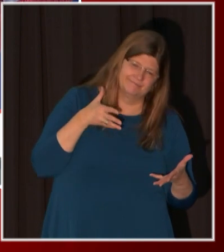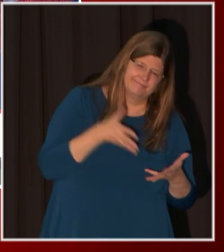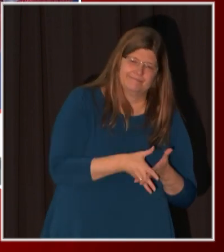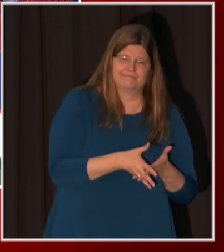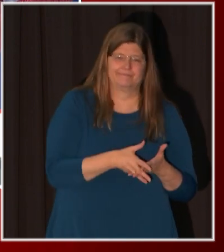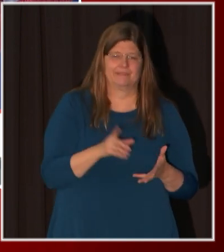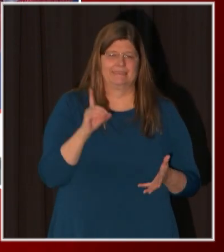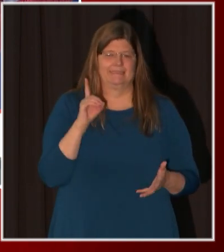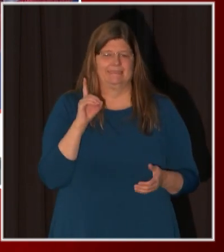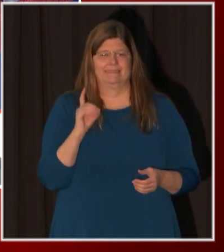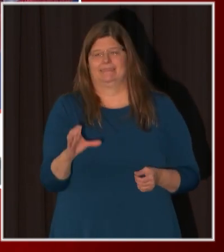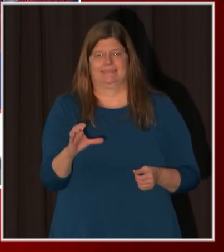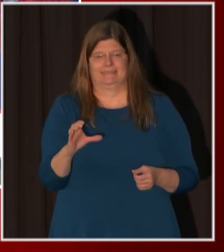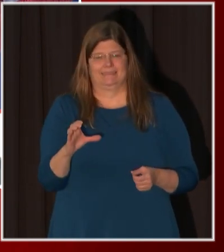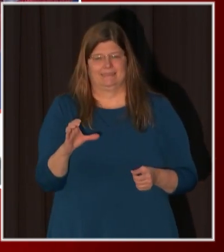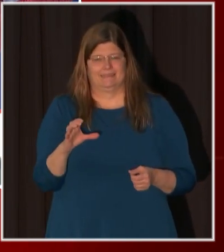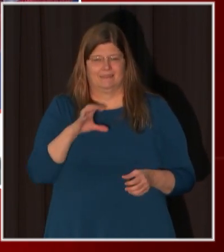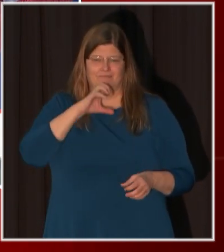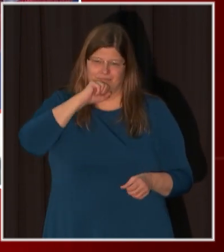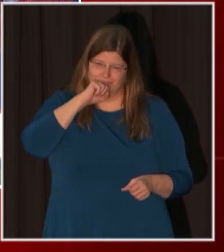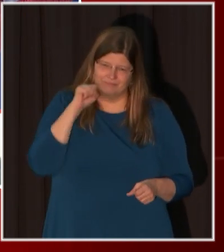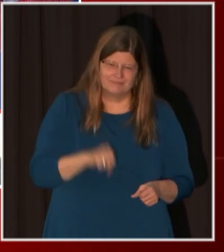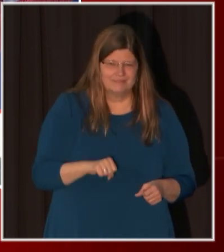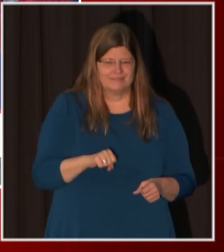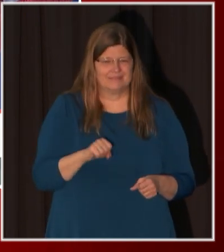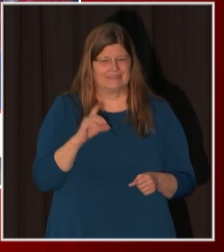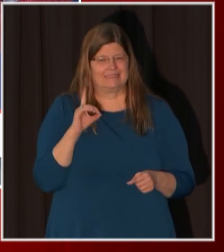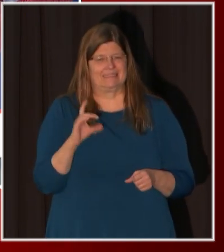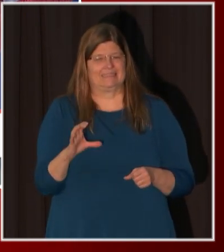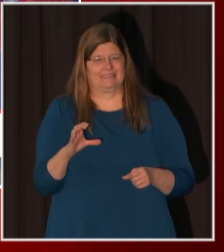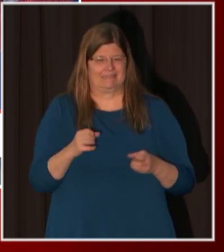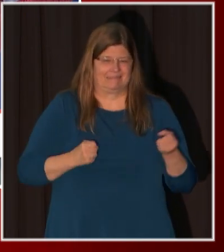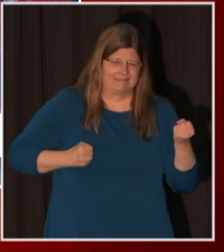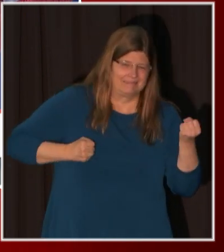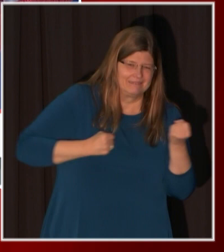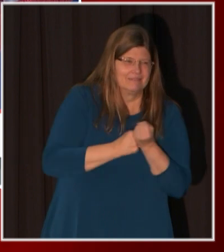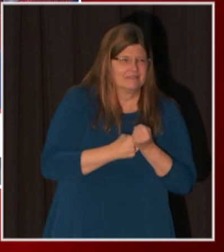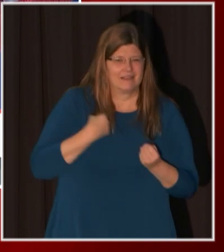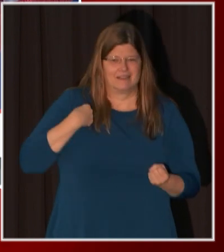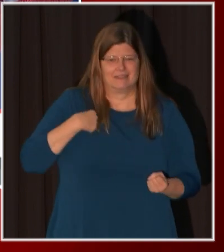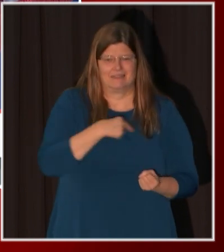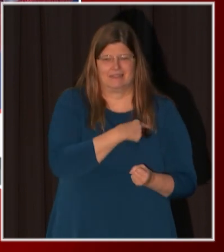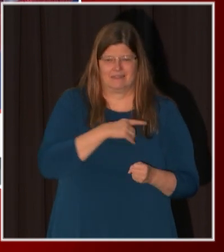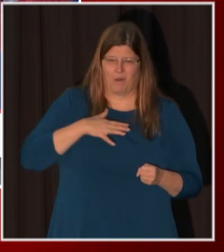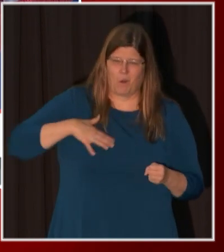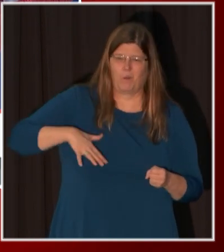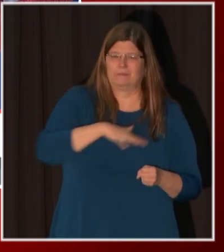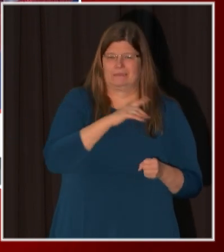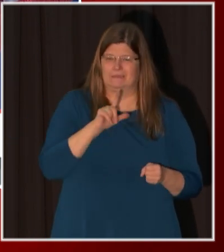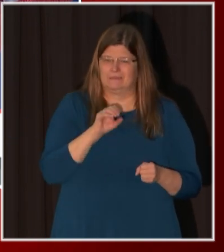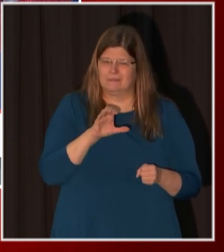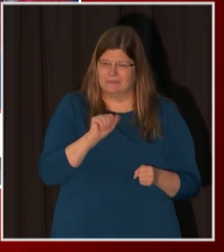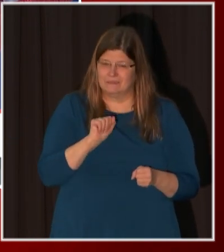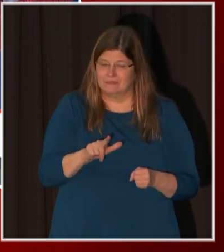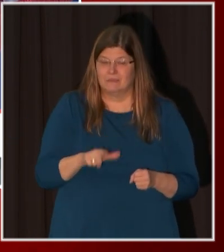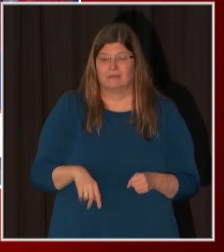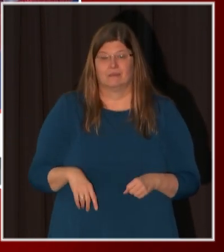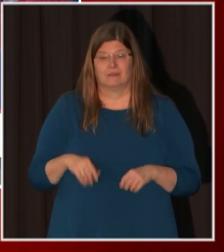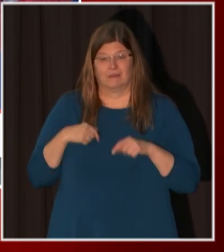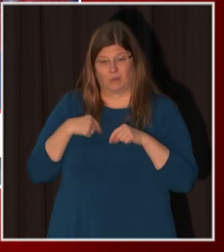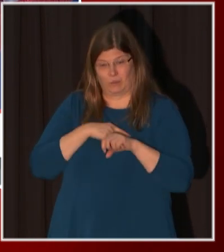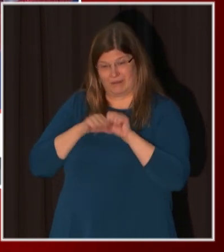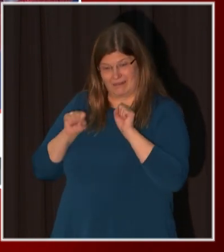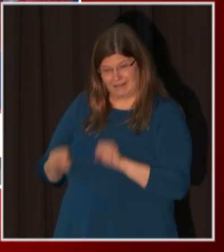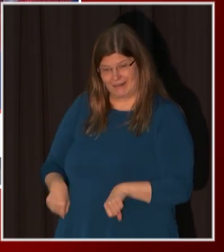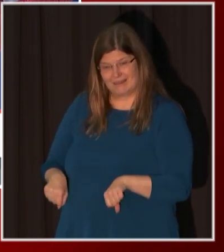she loves DC and supports us locally and has always done that. And when we're able to go back out